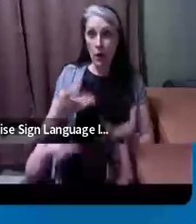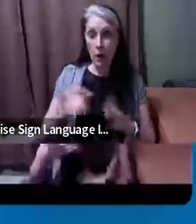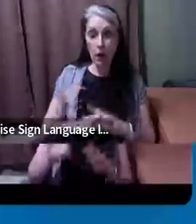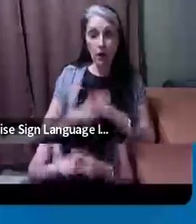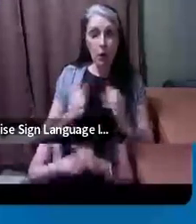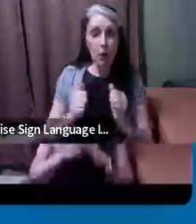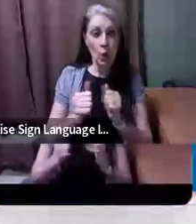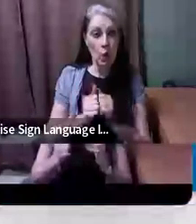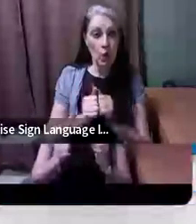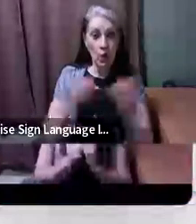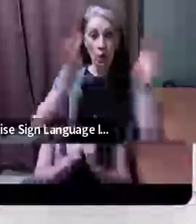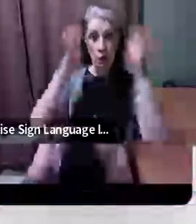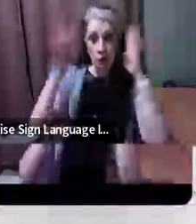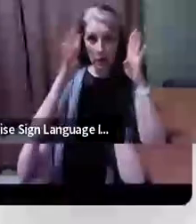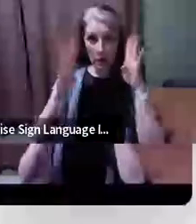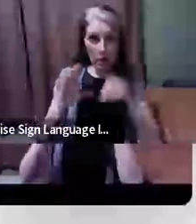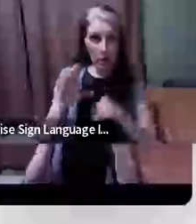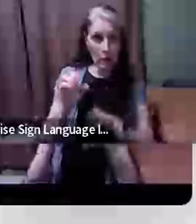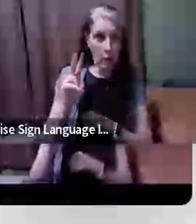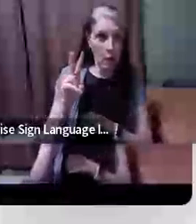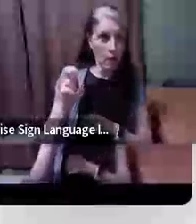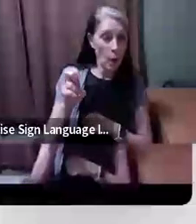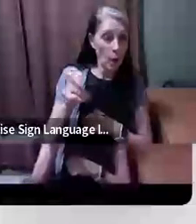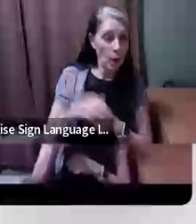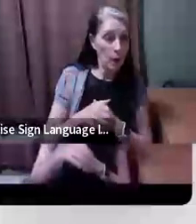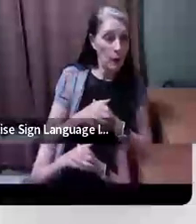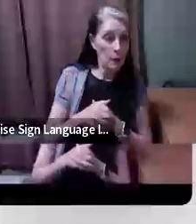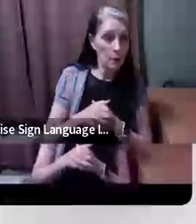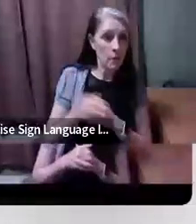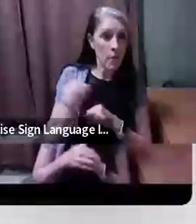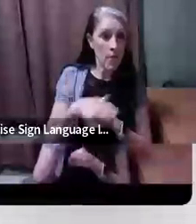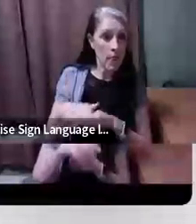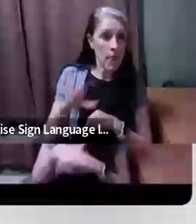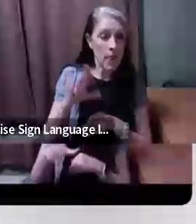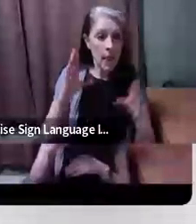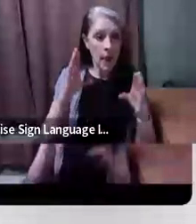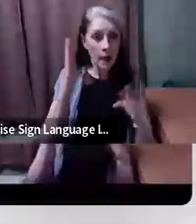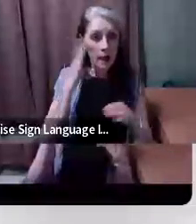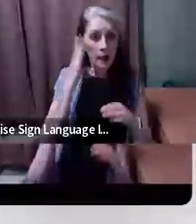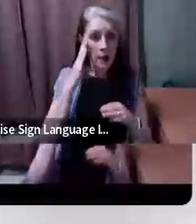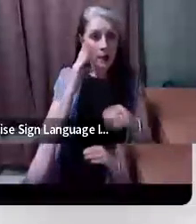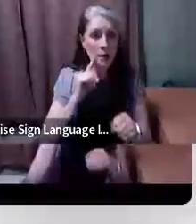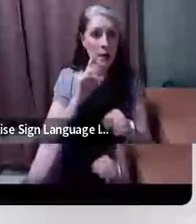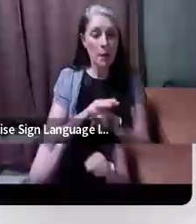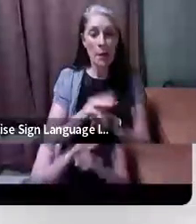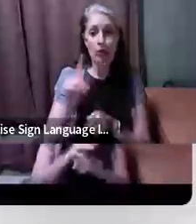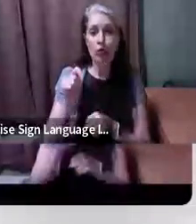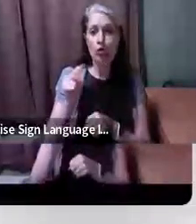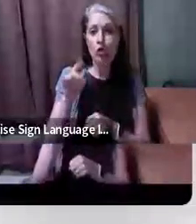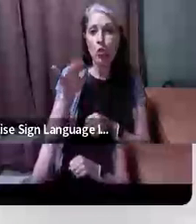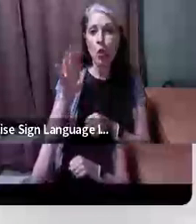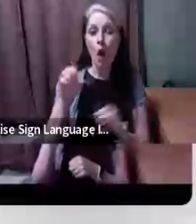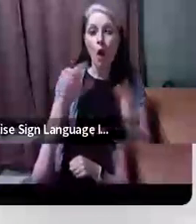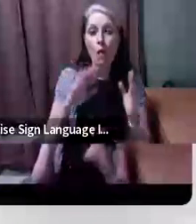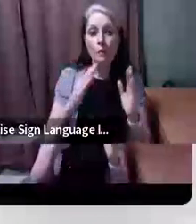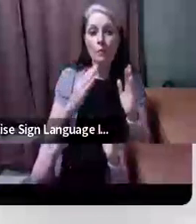with the Creative Core and SoCal's land acknowledgement and our commitment to tribes. And I'll